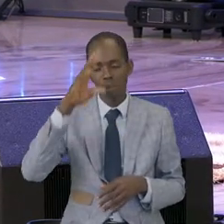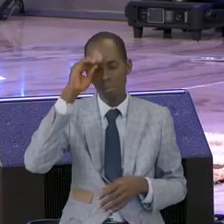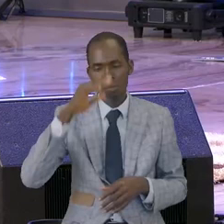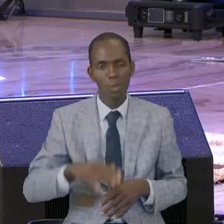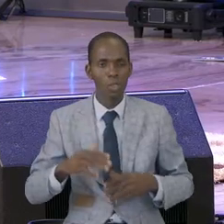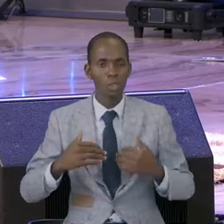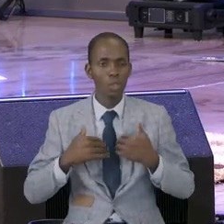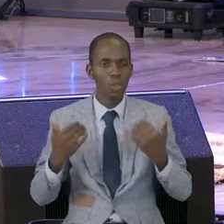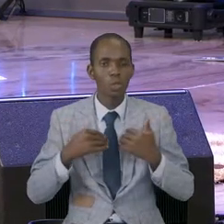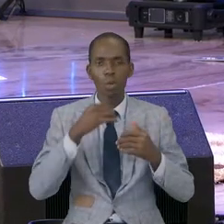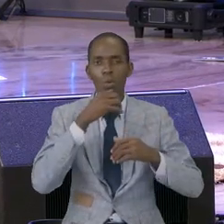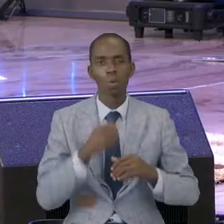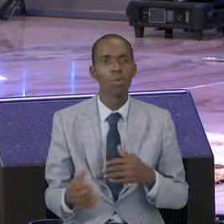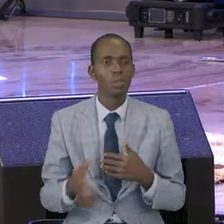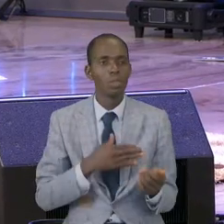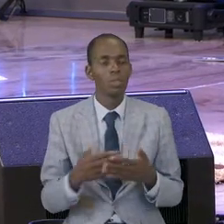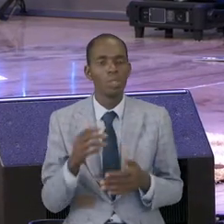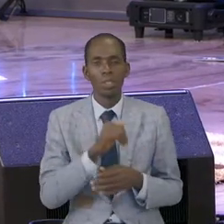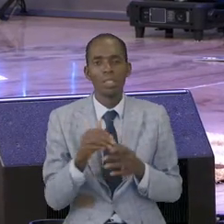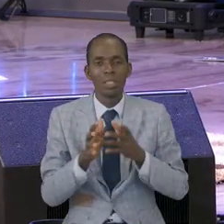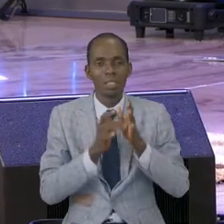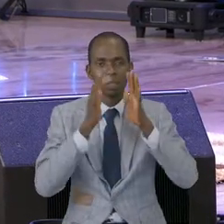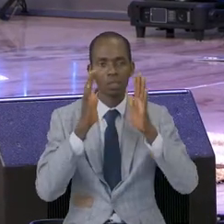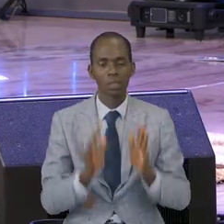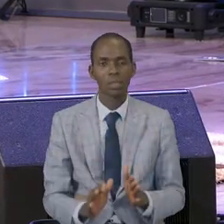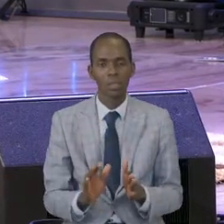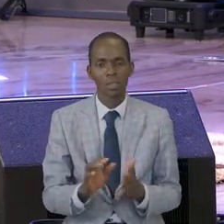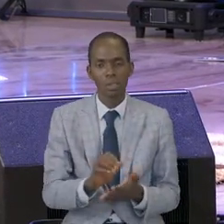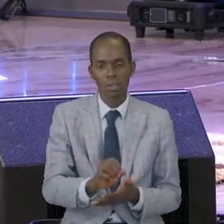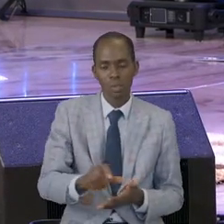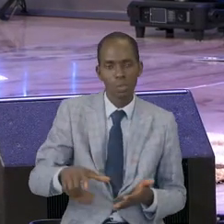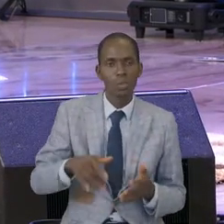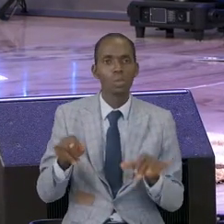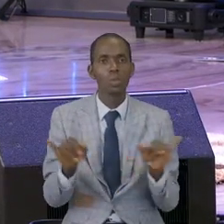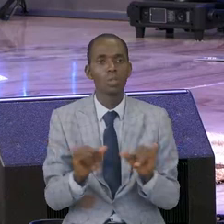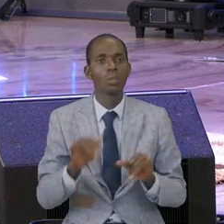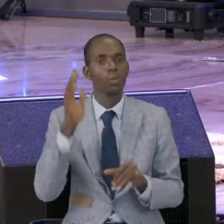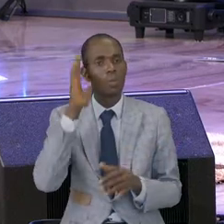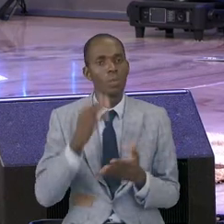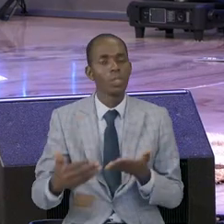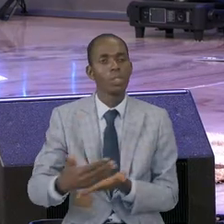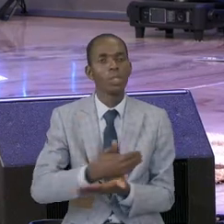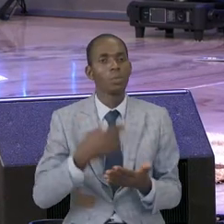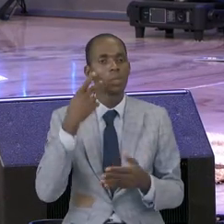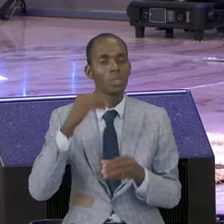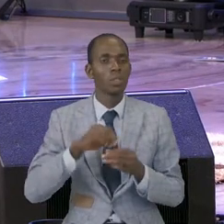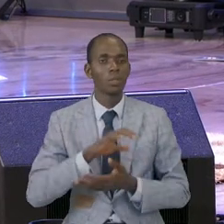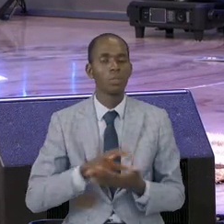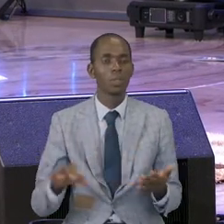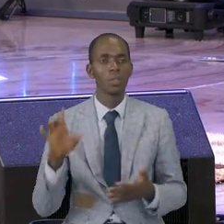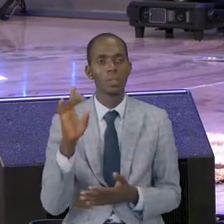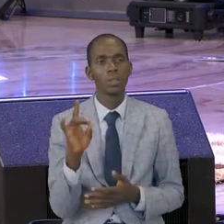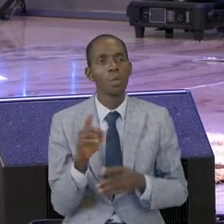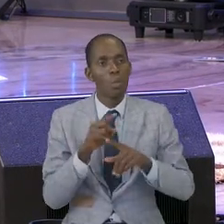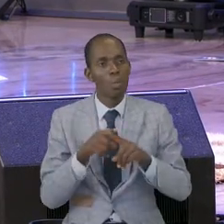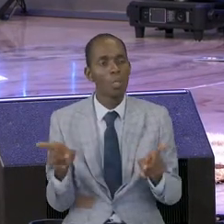or whatsoever a person soweth, that shall he also reap. And then in verse 8 it says,